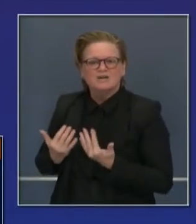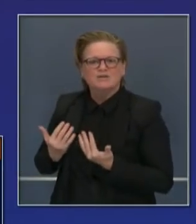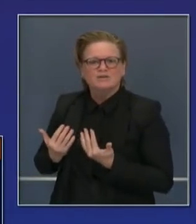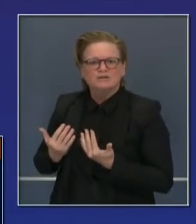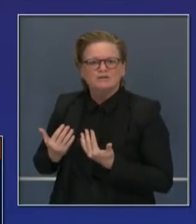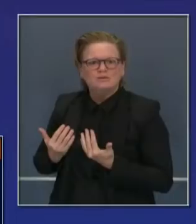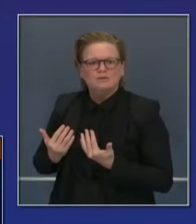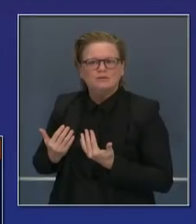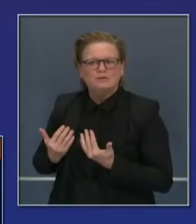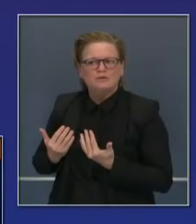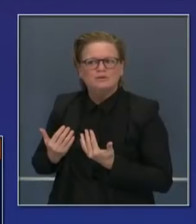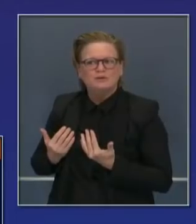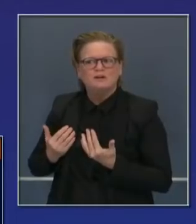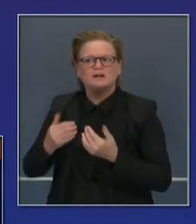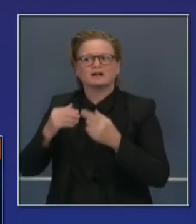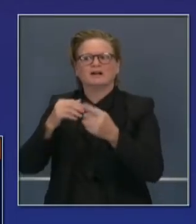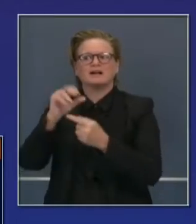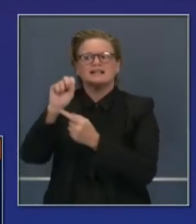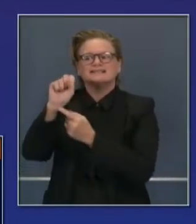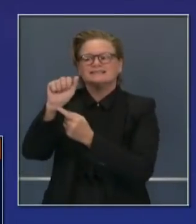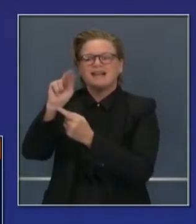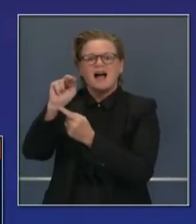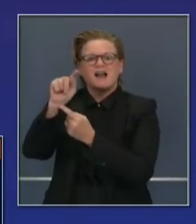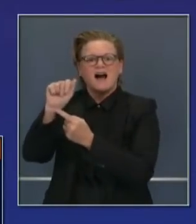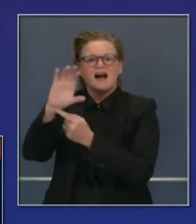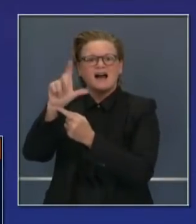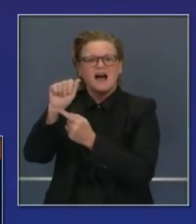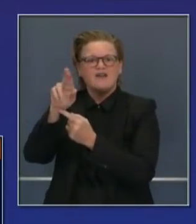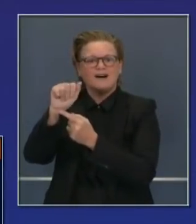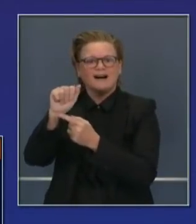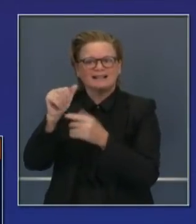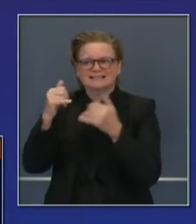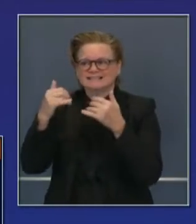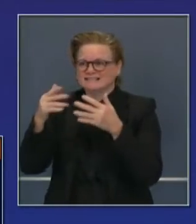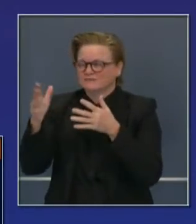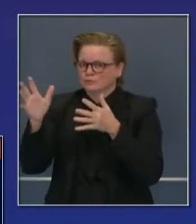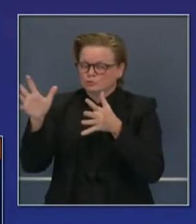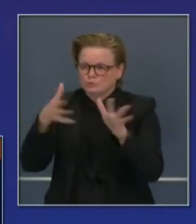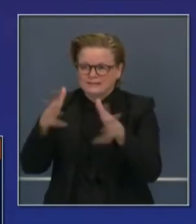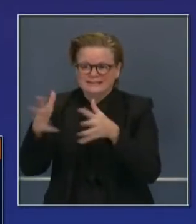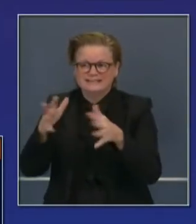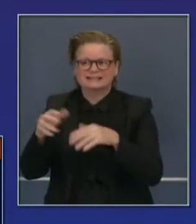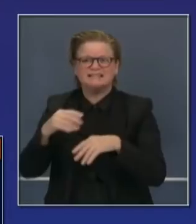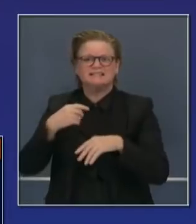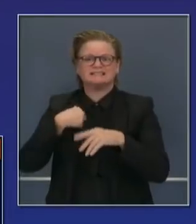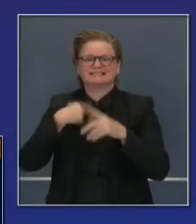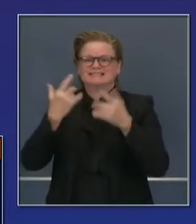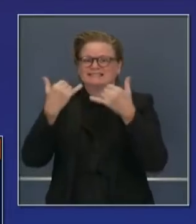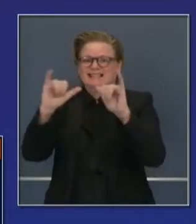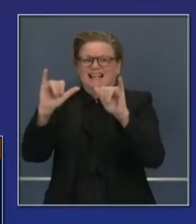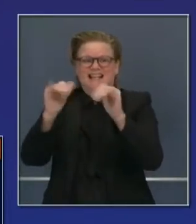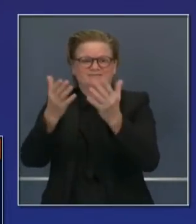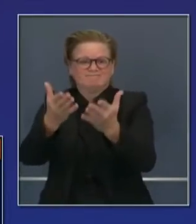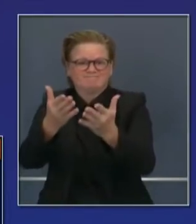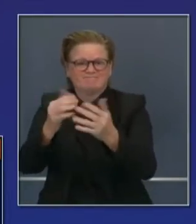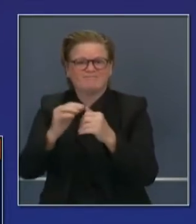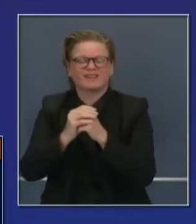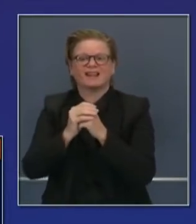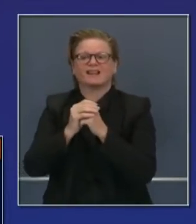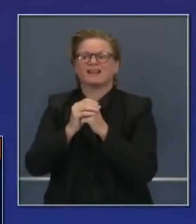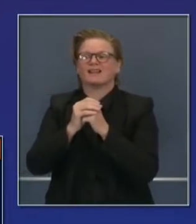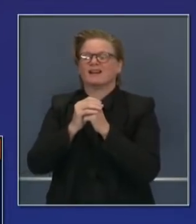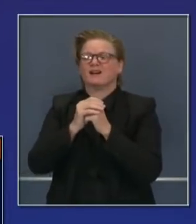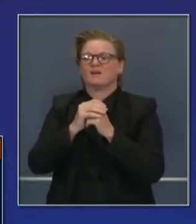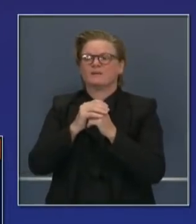Santa Ana winds in the last few days have been quite intense. They're peaking later this afternoon into the early evening. We have been